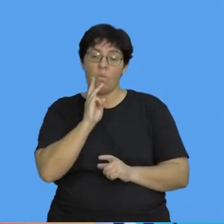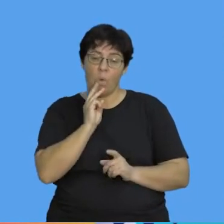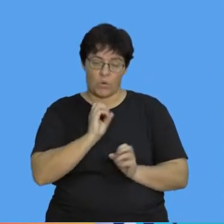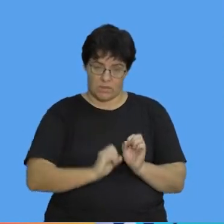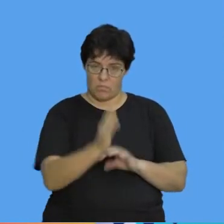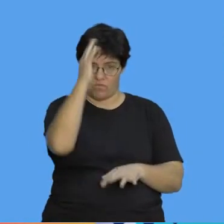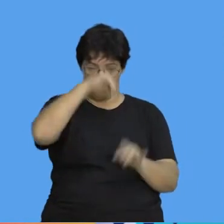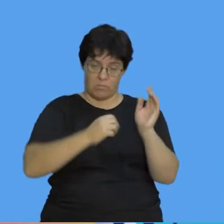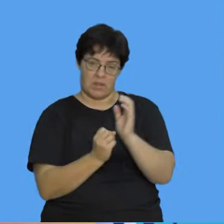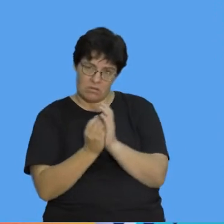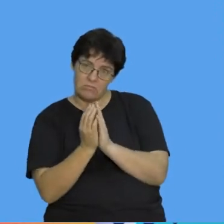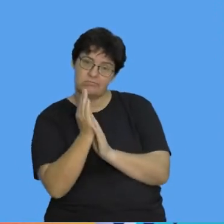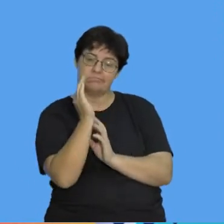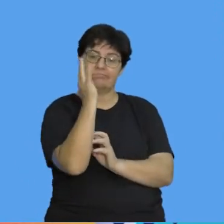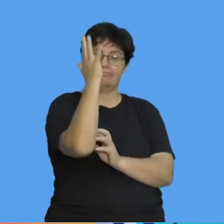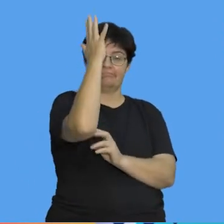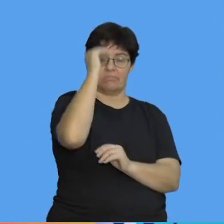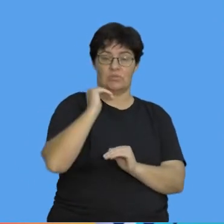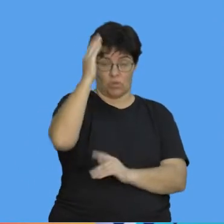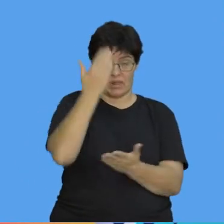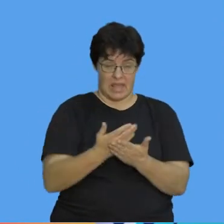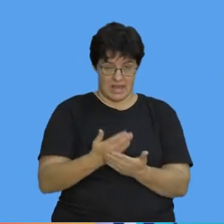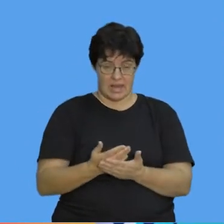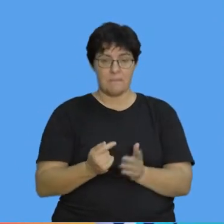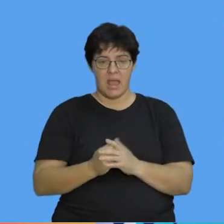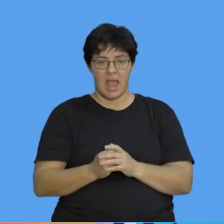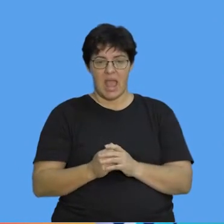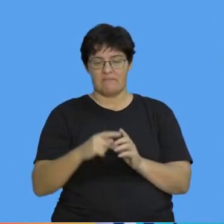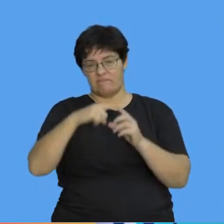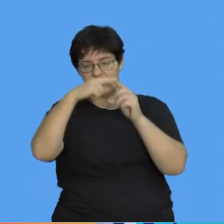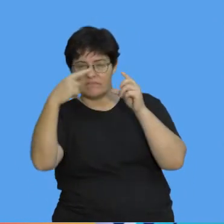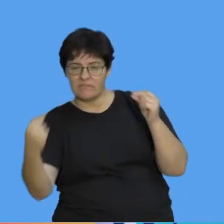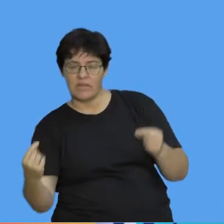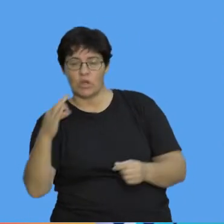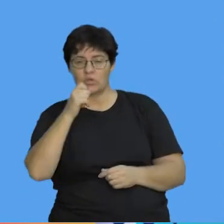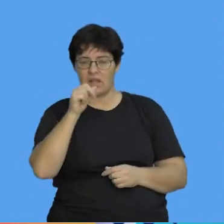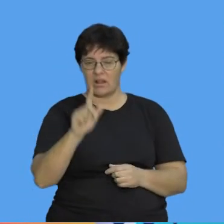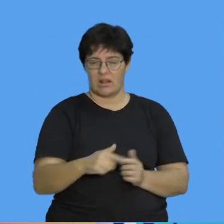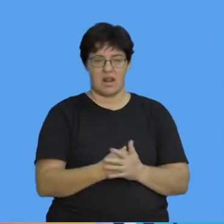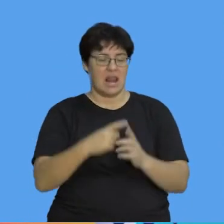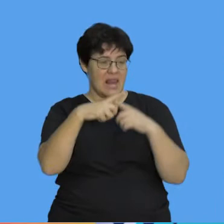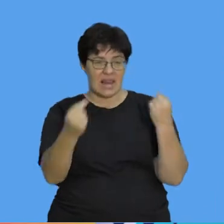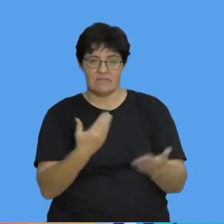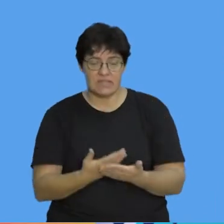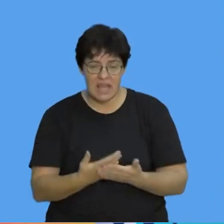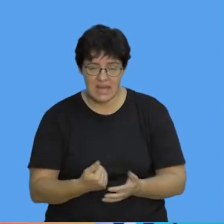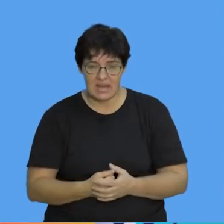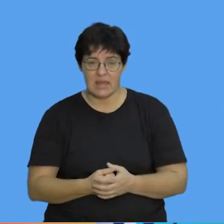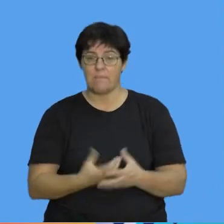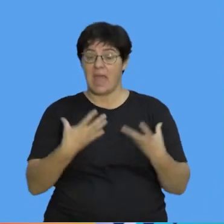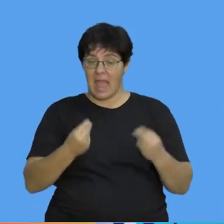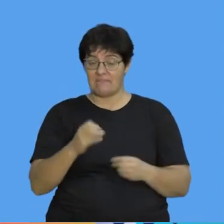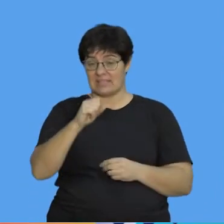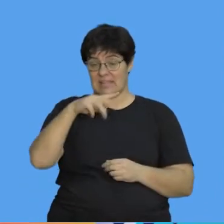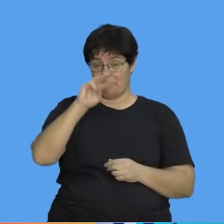to transport water, so I can get quite big. And also because of that, I can have a cuticle on my leaves. I can have